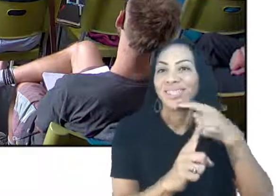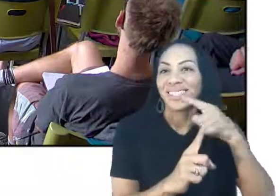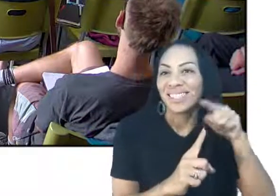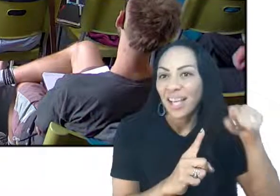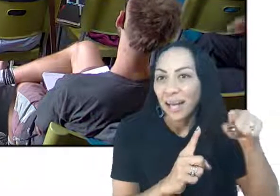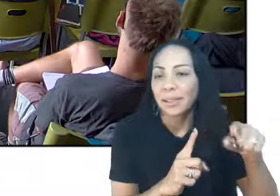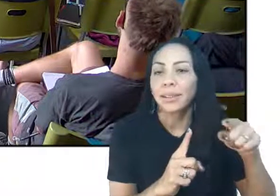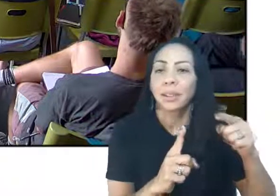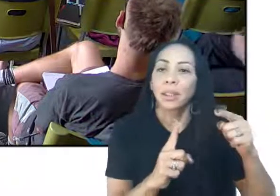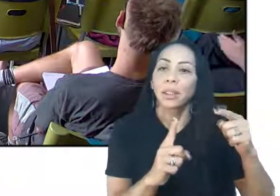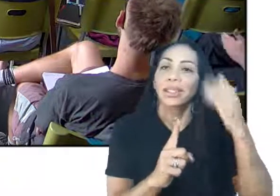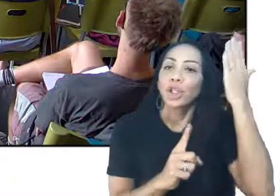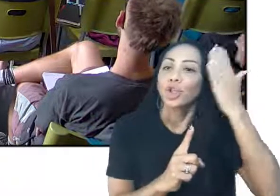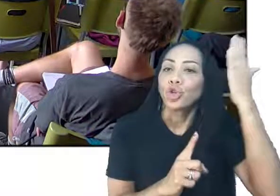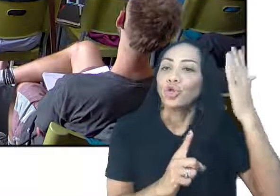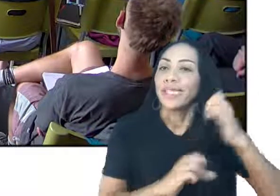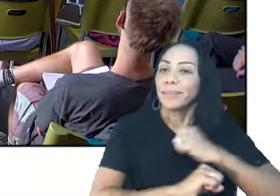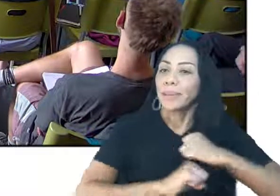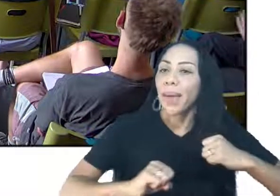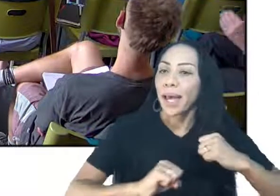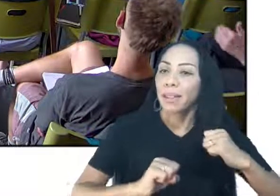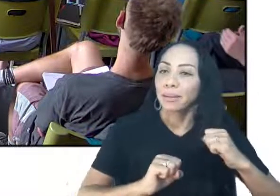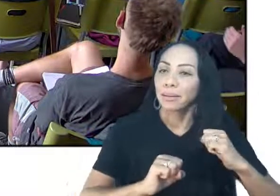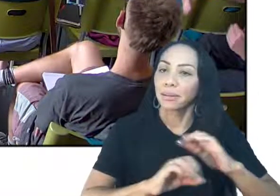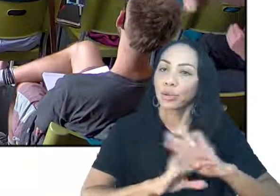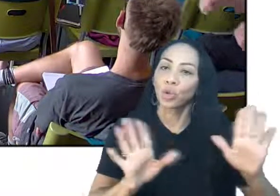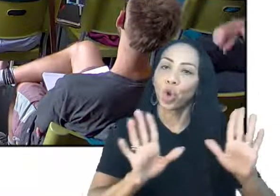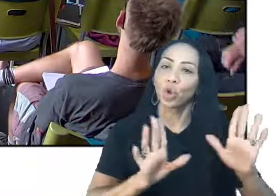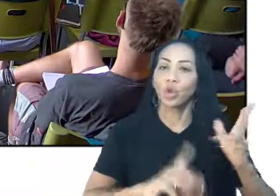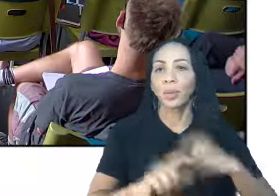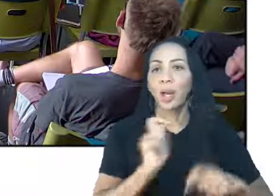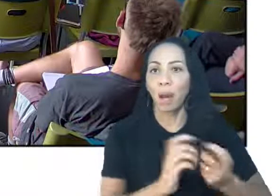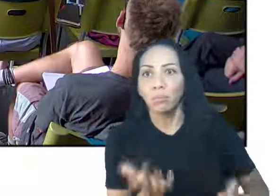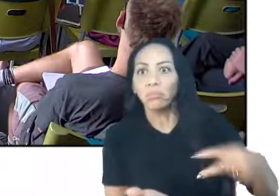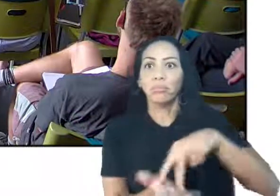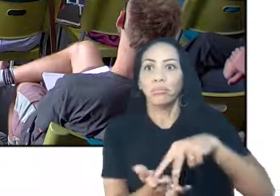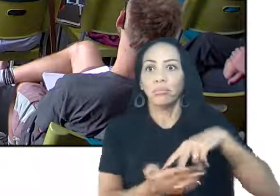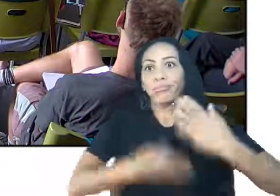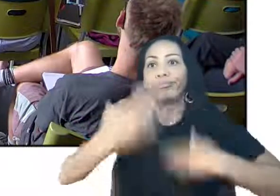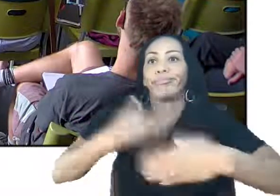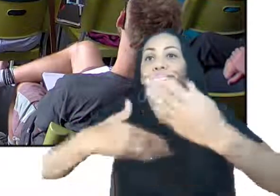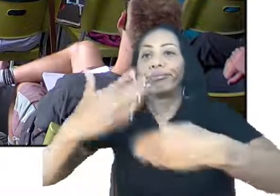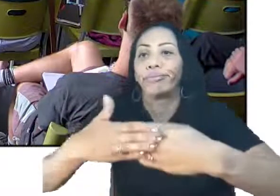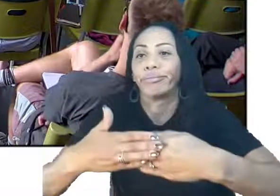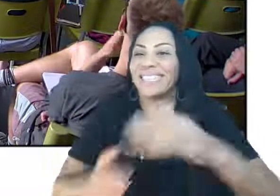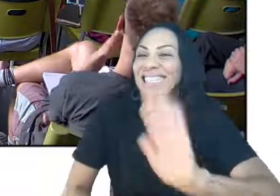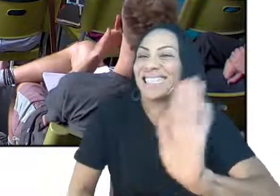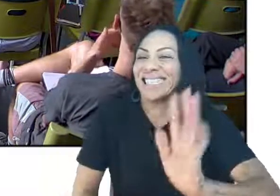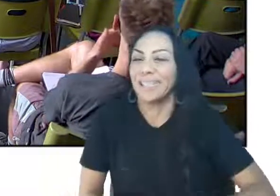out that space, not to just get up and do more. Yeah.